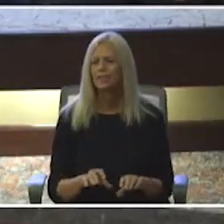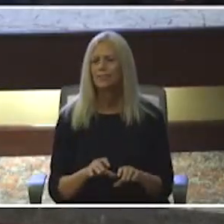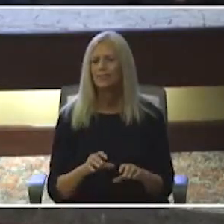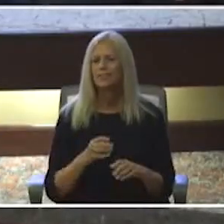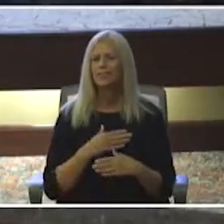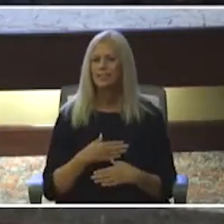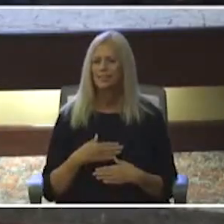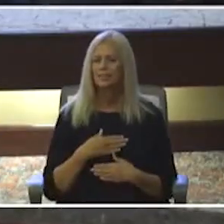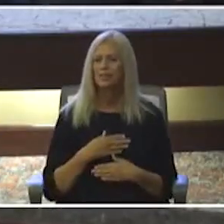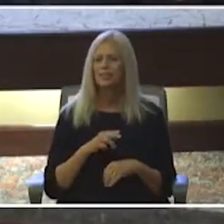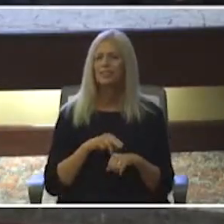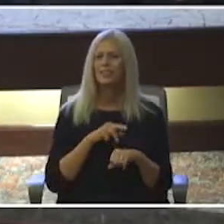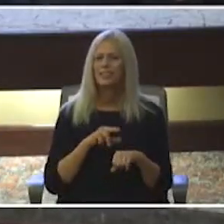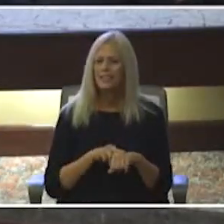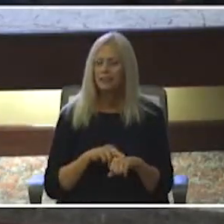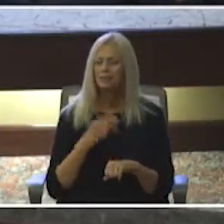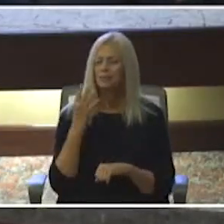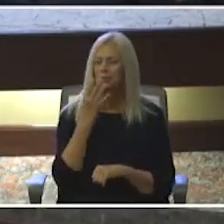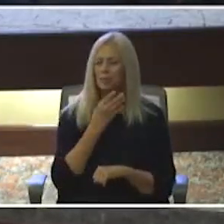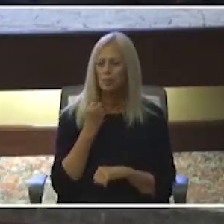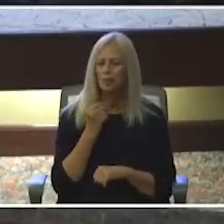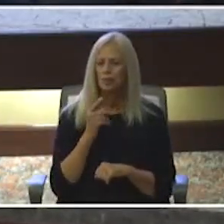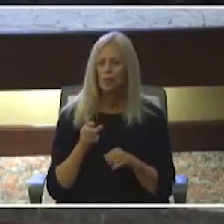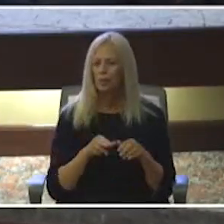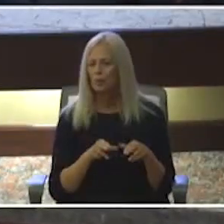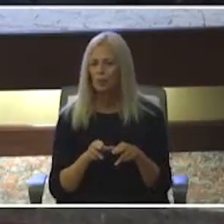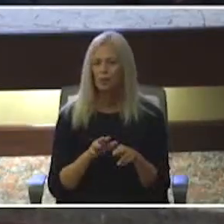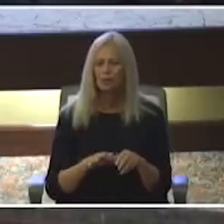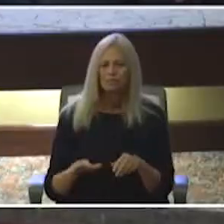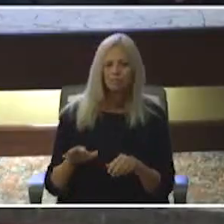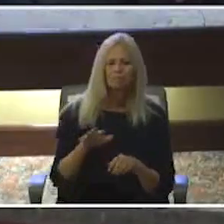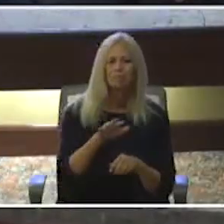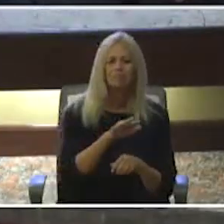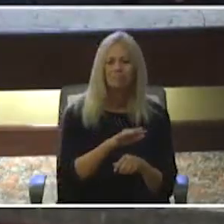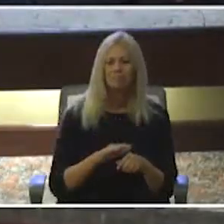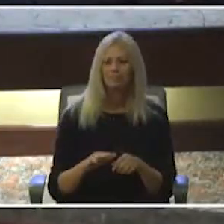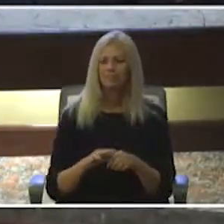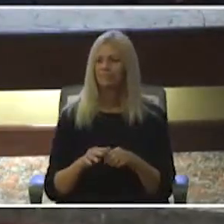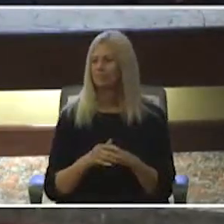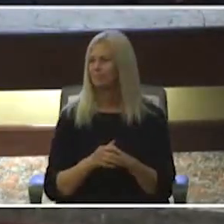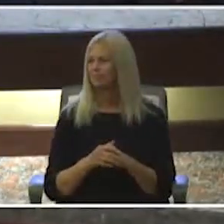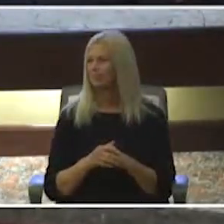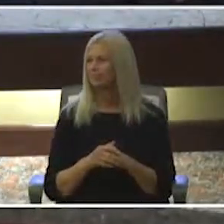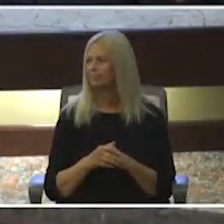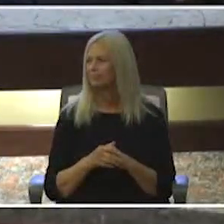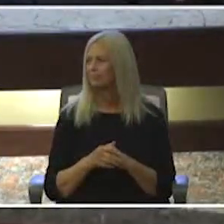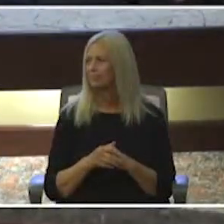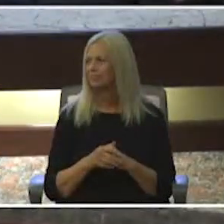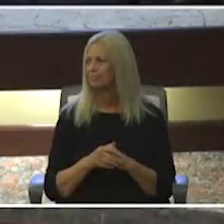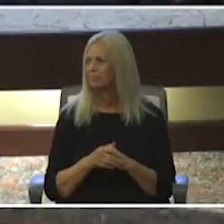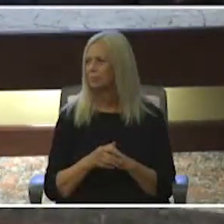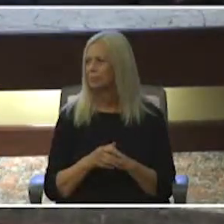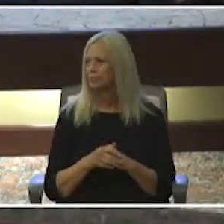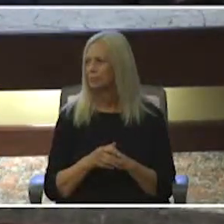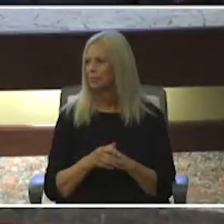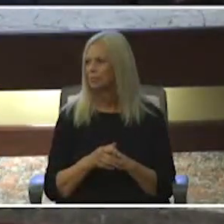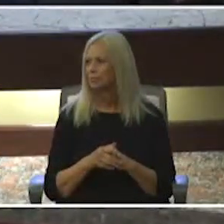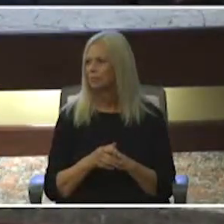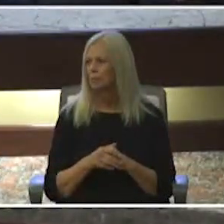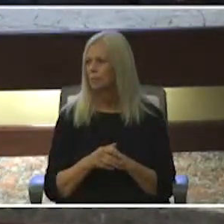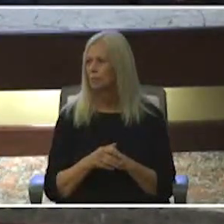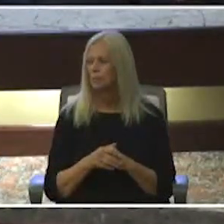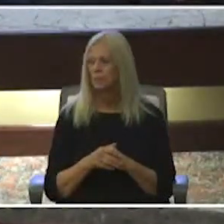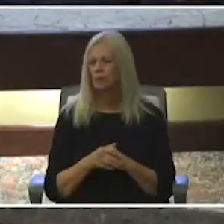the natural beauty of the river. So appreciate it. Okay. What is it? It feels anticlimactic. We're putting in